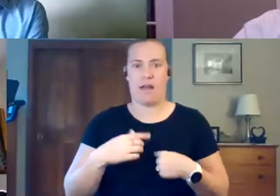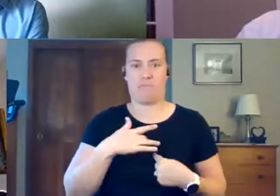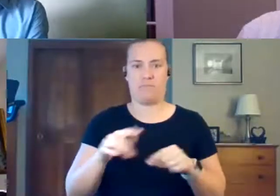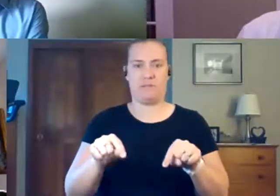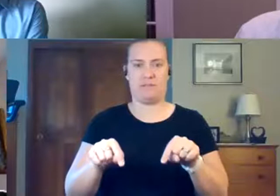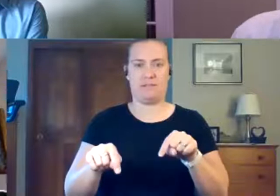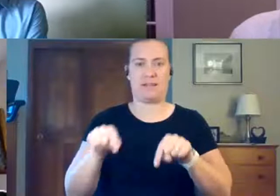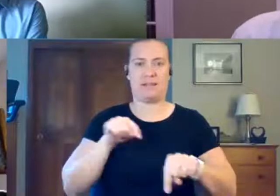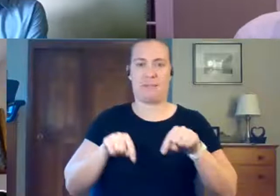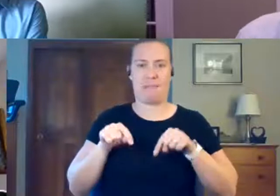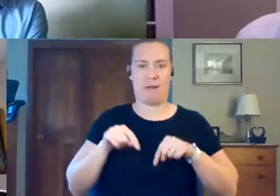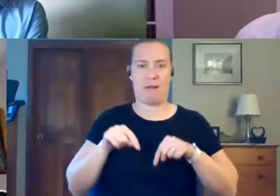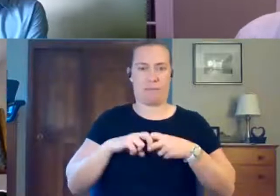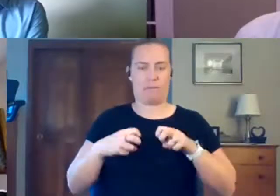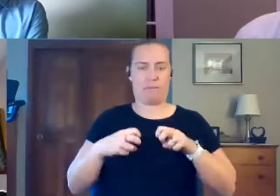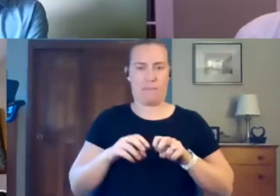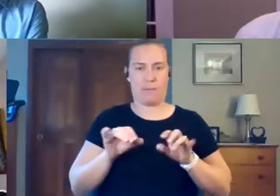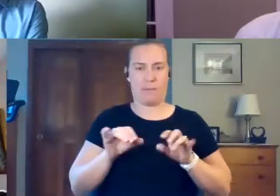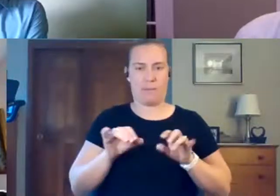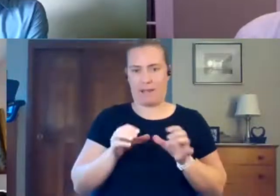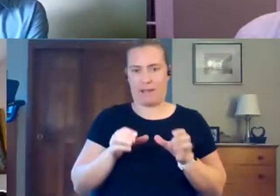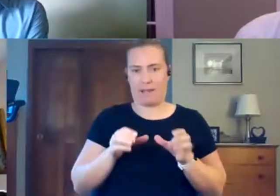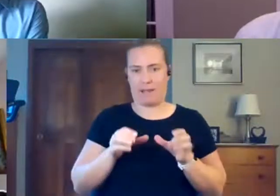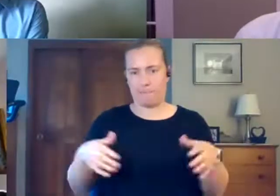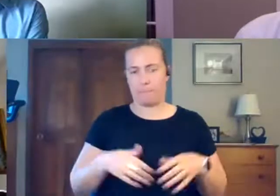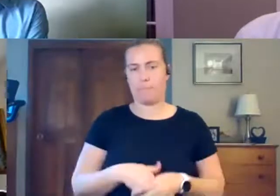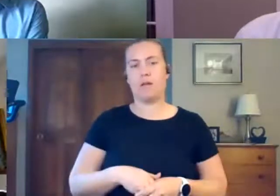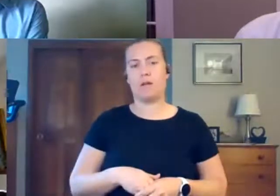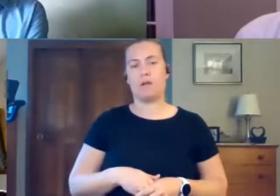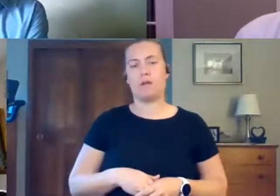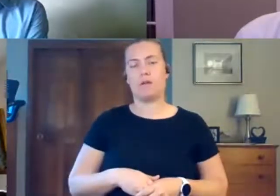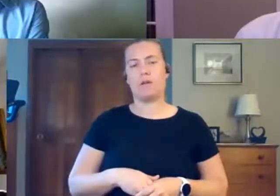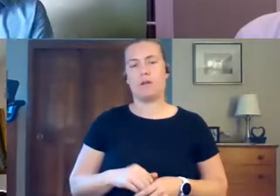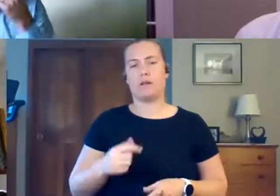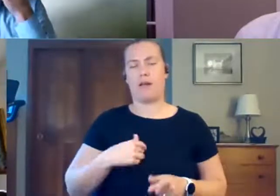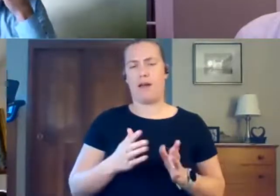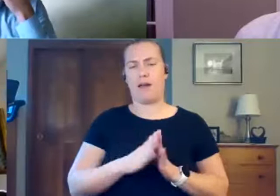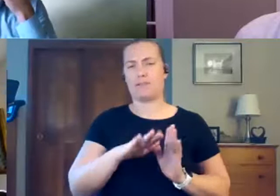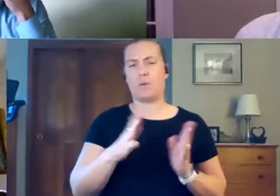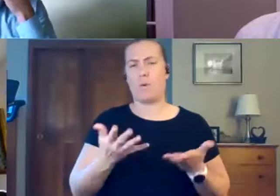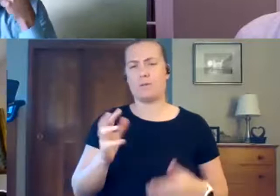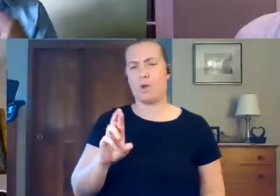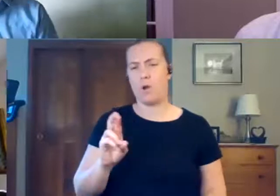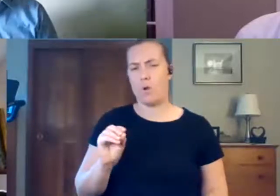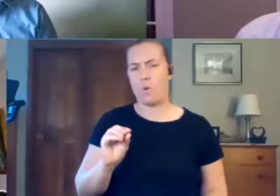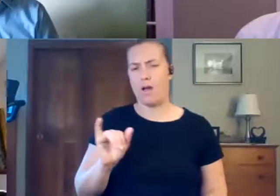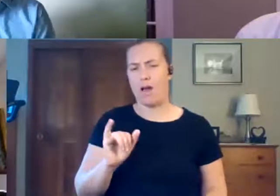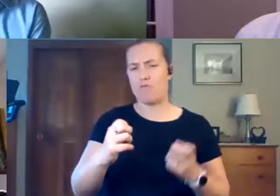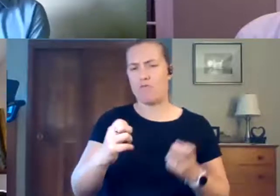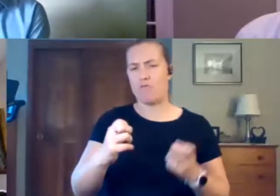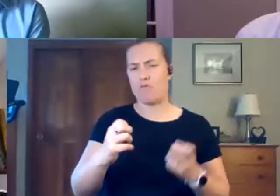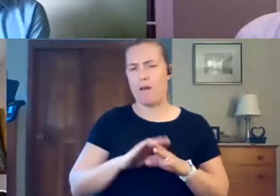the problem of scale up and ask the question of what is the return on investment and to